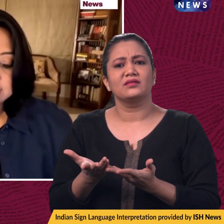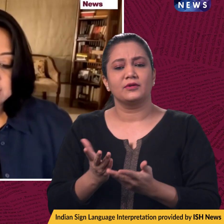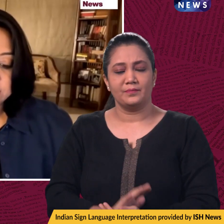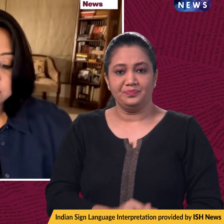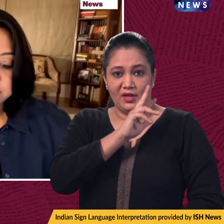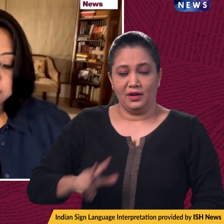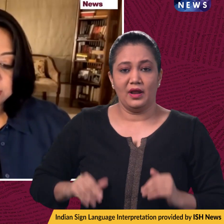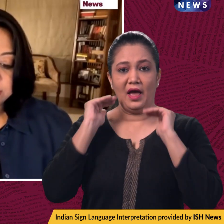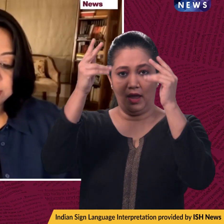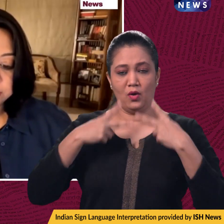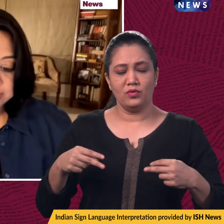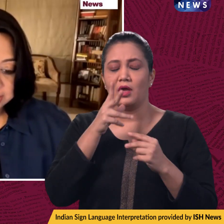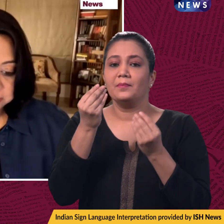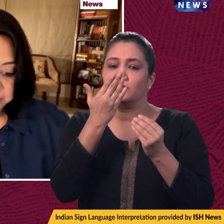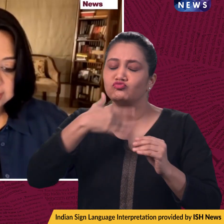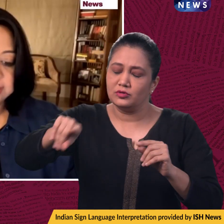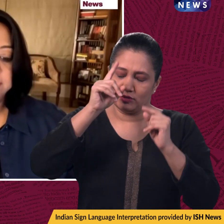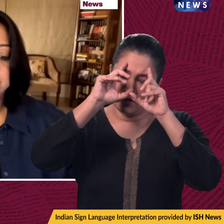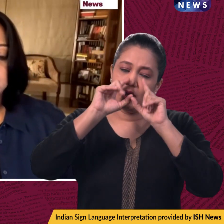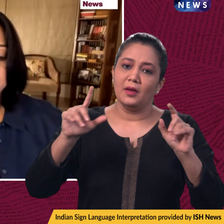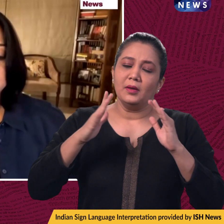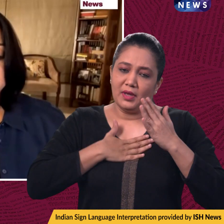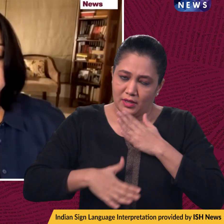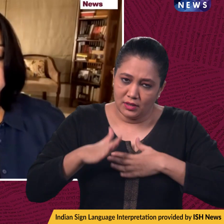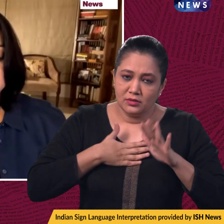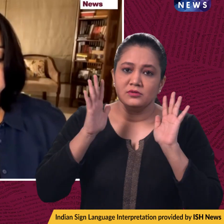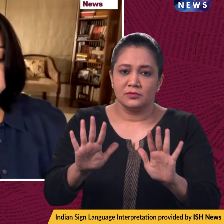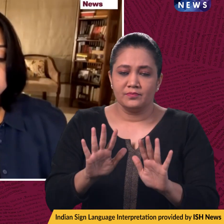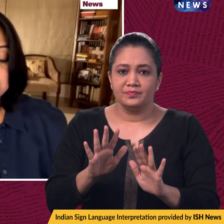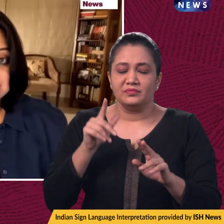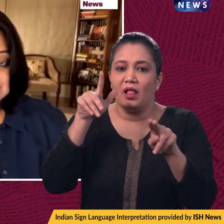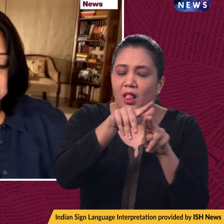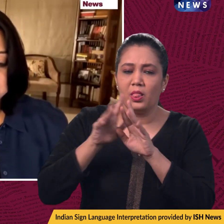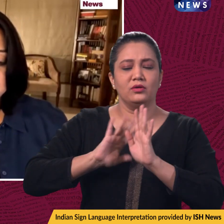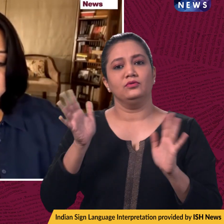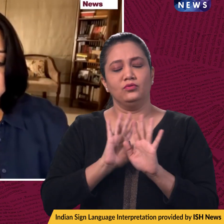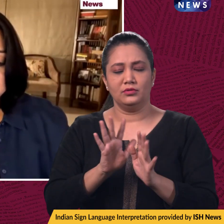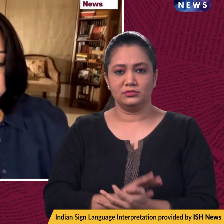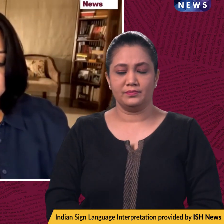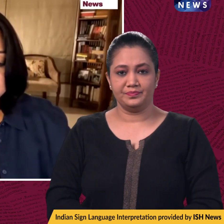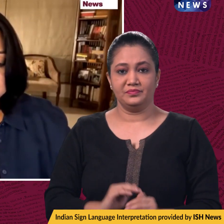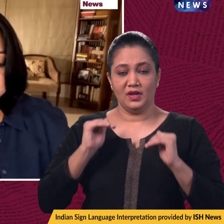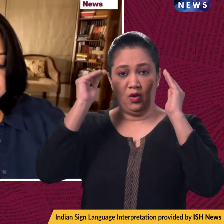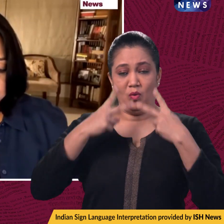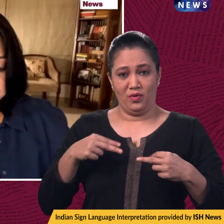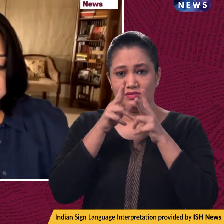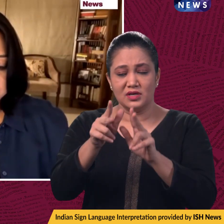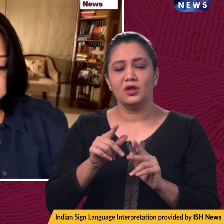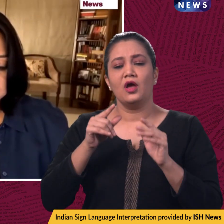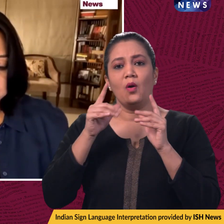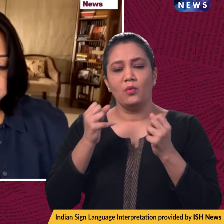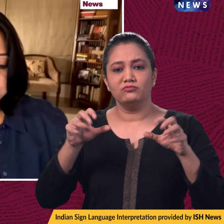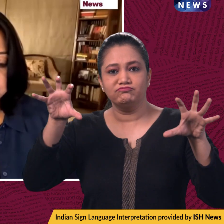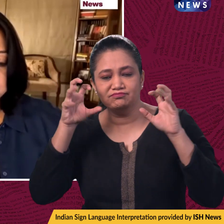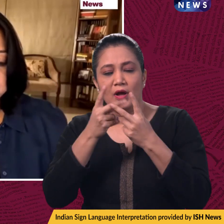The Karnataka High Court appealed to students to maintain peace so that the peace is not disturbed. And the High Court says it has full faith